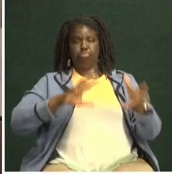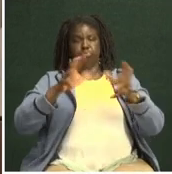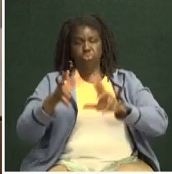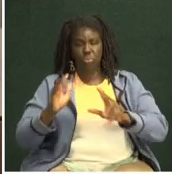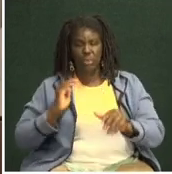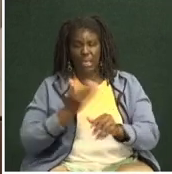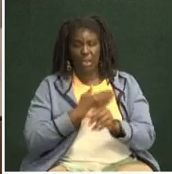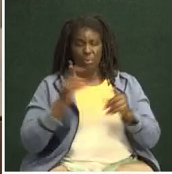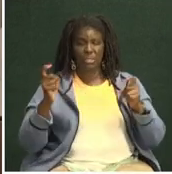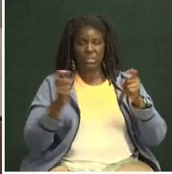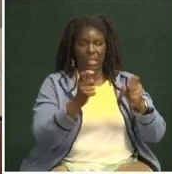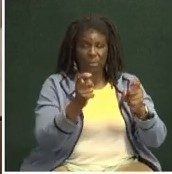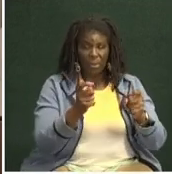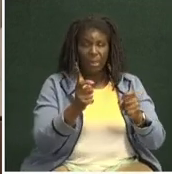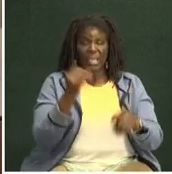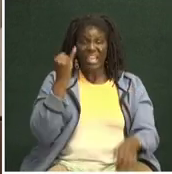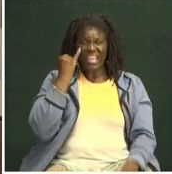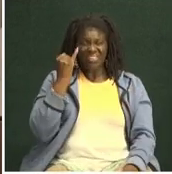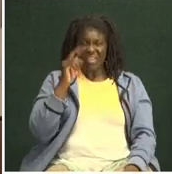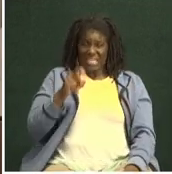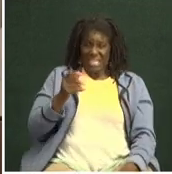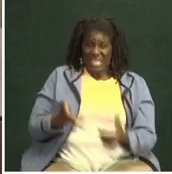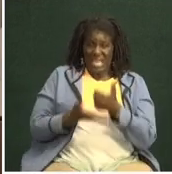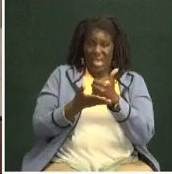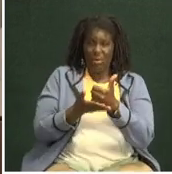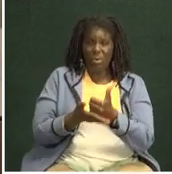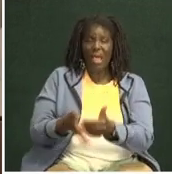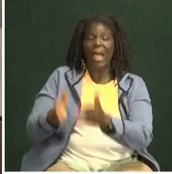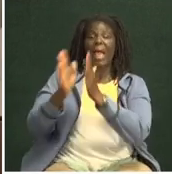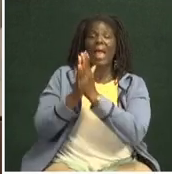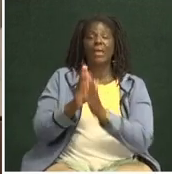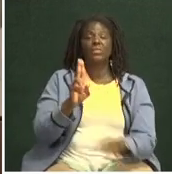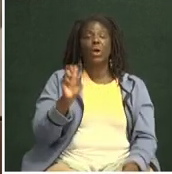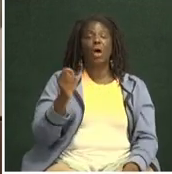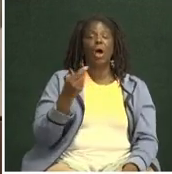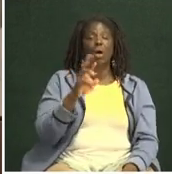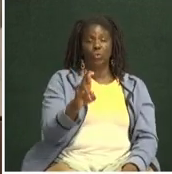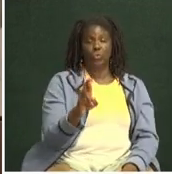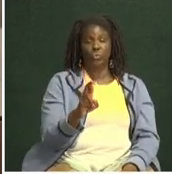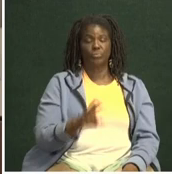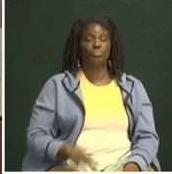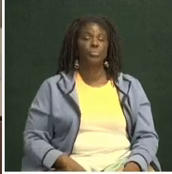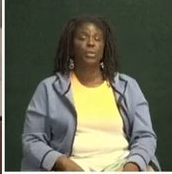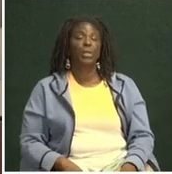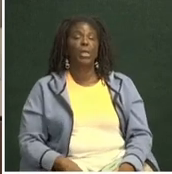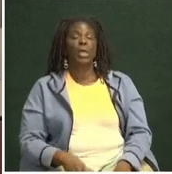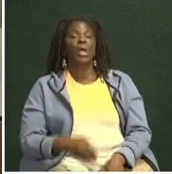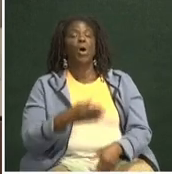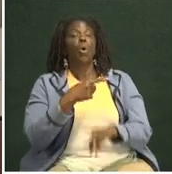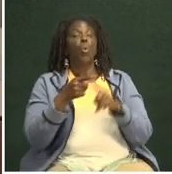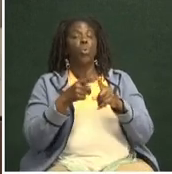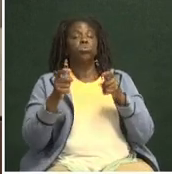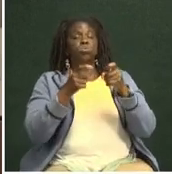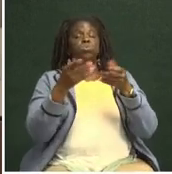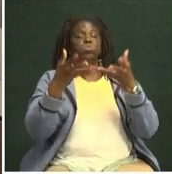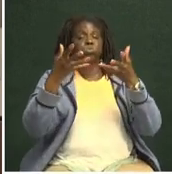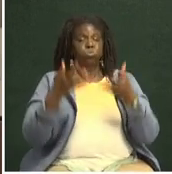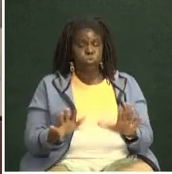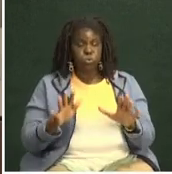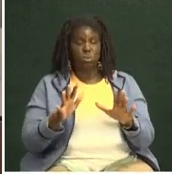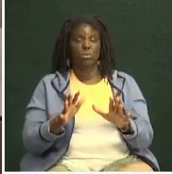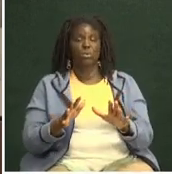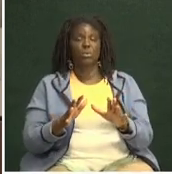ceremonies. Contact an usher if you need assistance. Finally, at the end of the ceremony, for everyone's